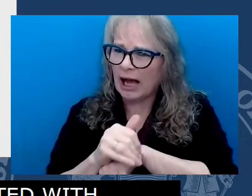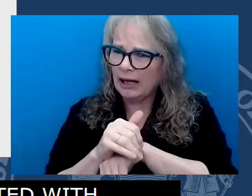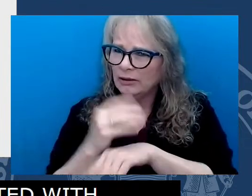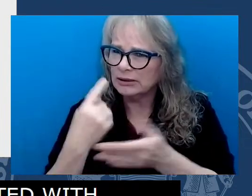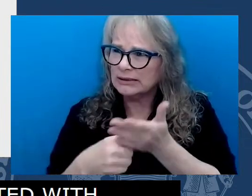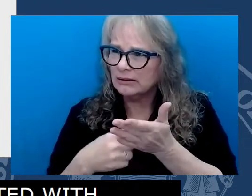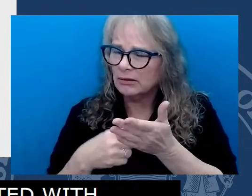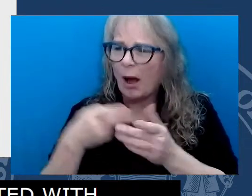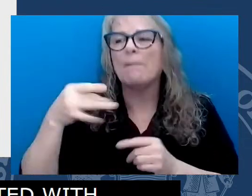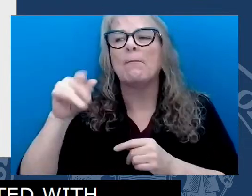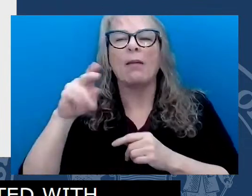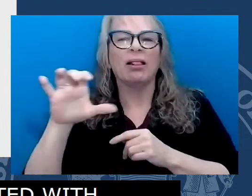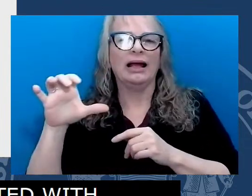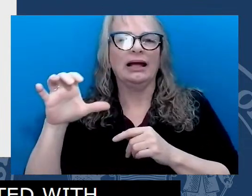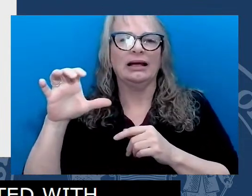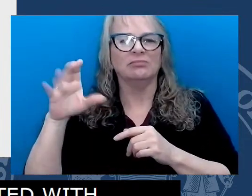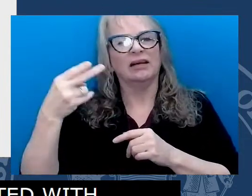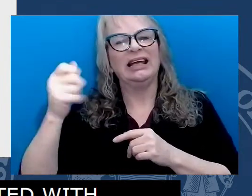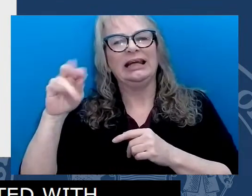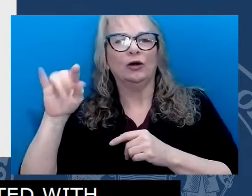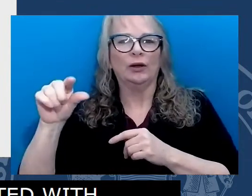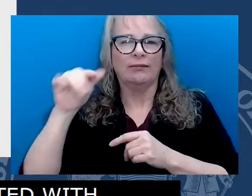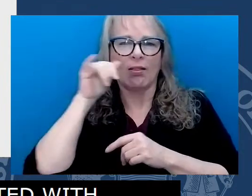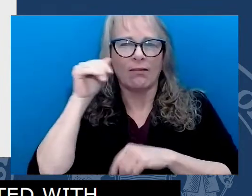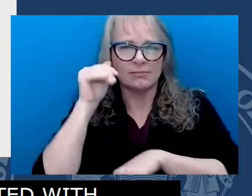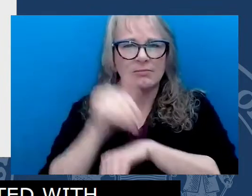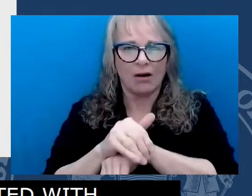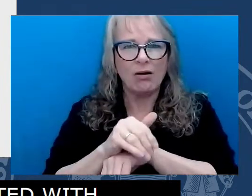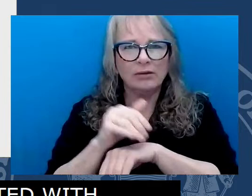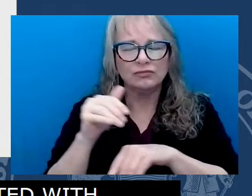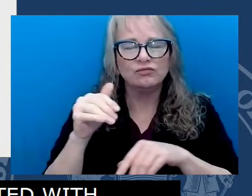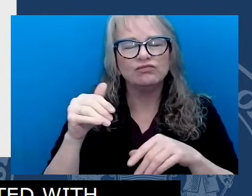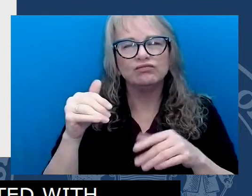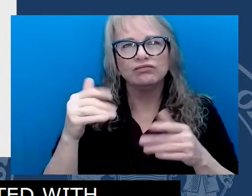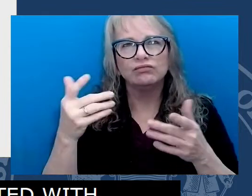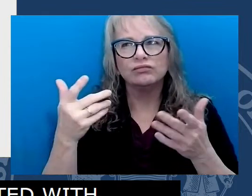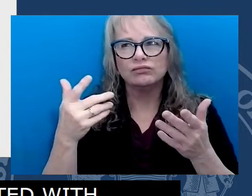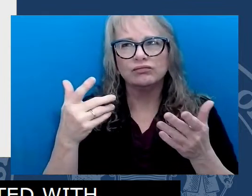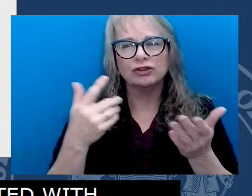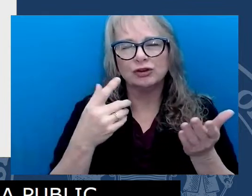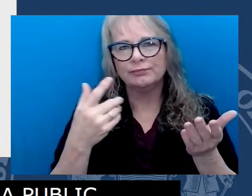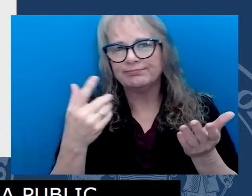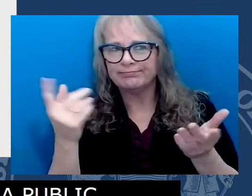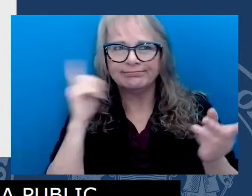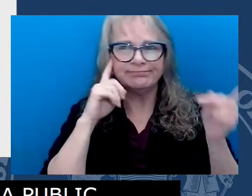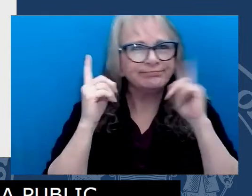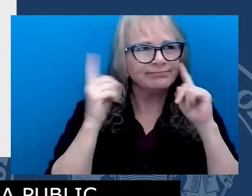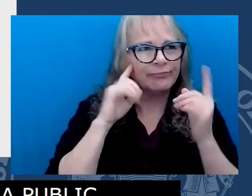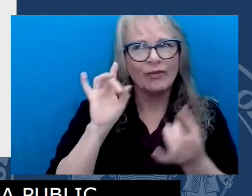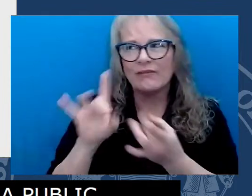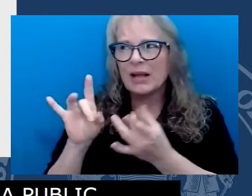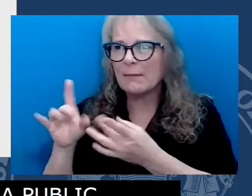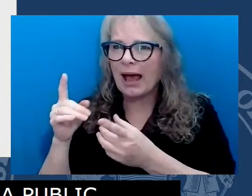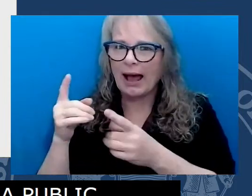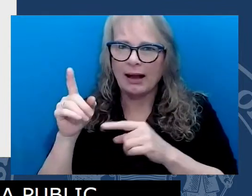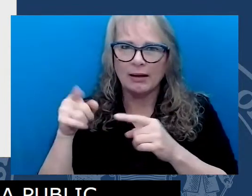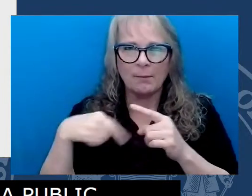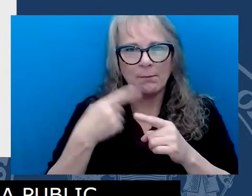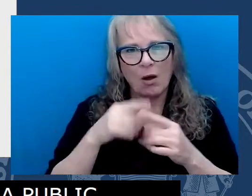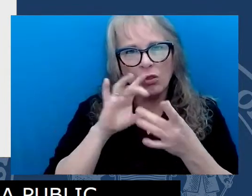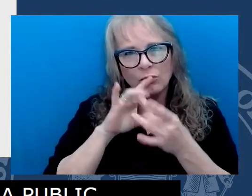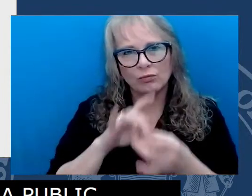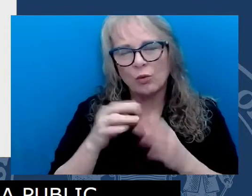Public hearing last night to get feedback on the regulations around